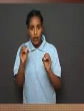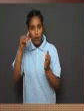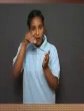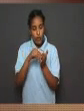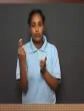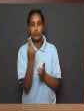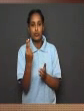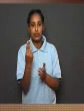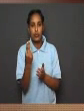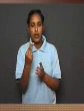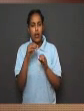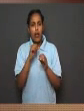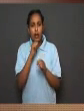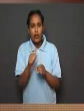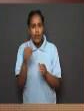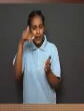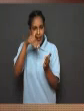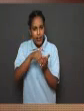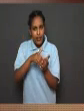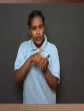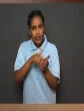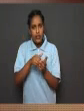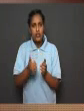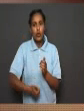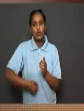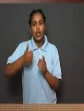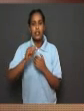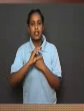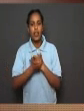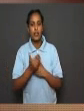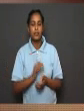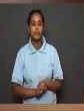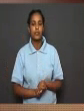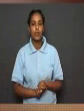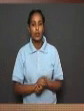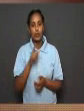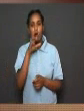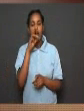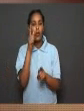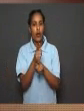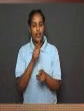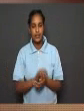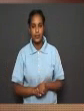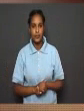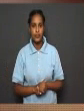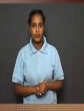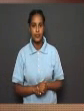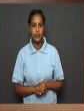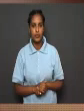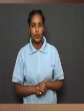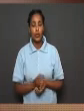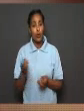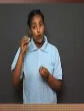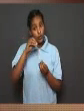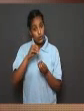non-reusable and cannot be returned to their original state, you are correct. You are